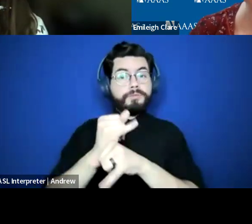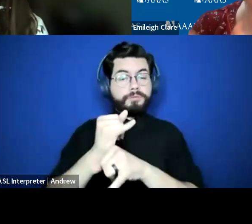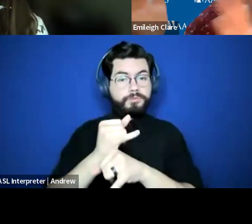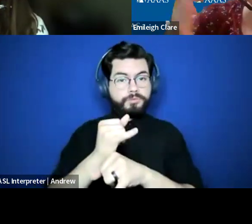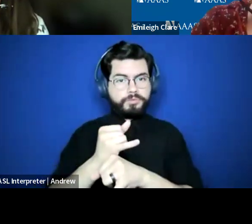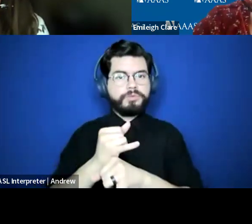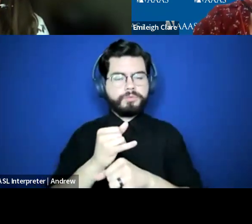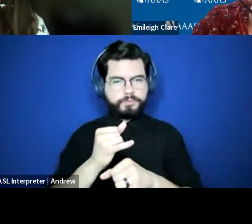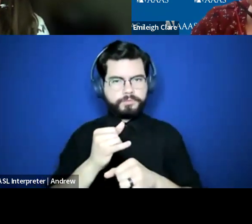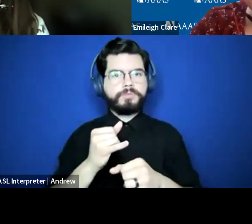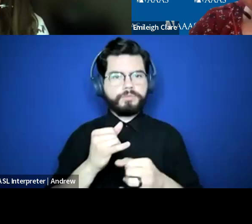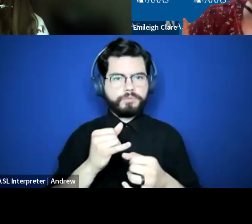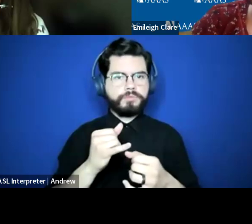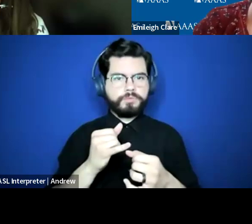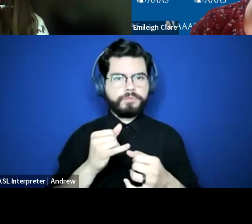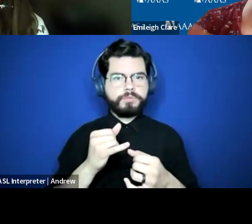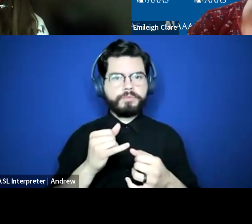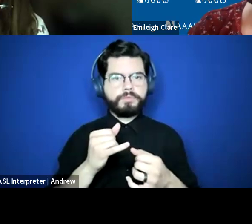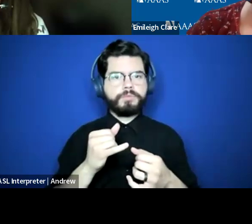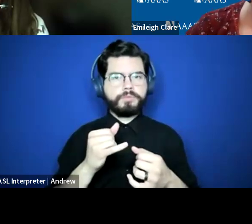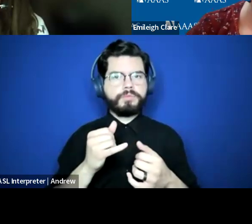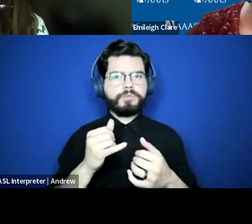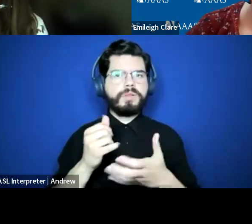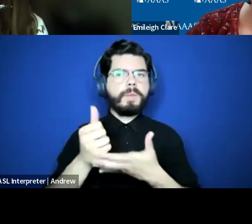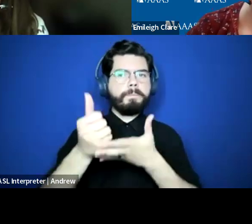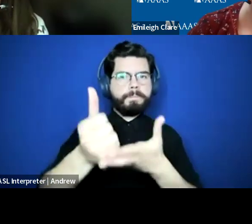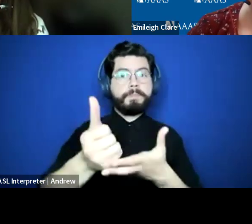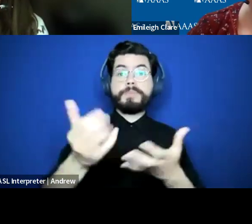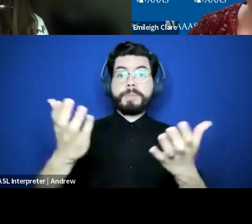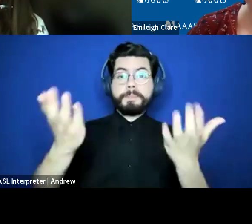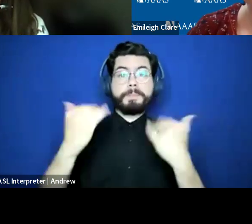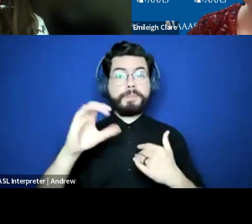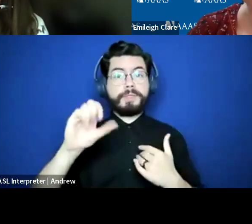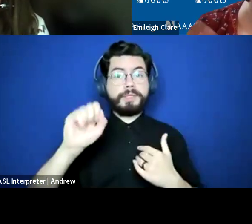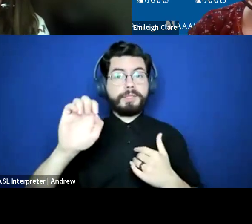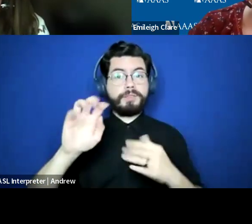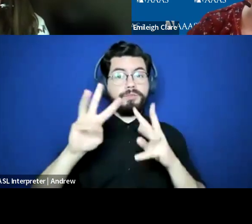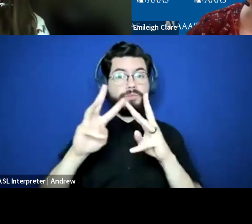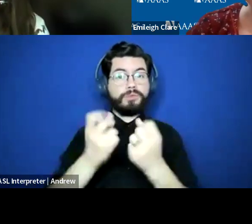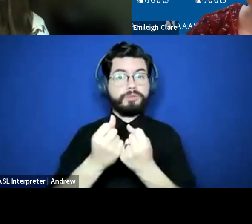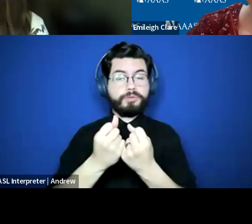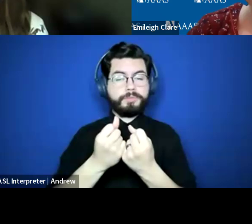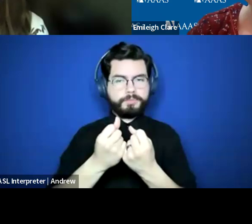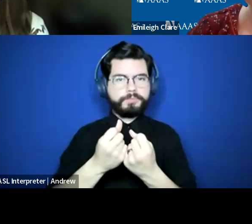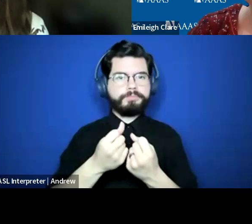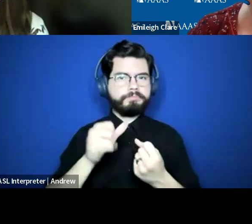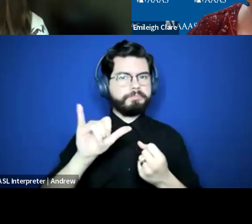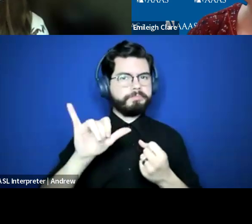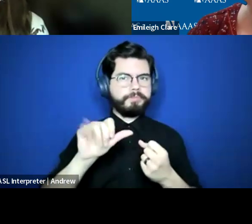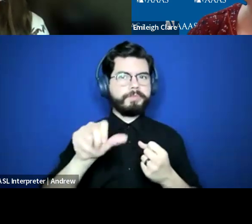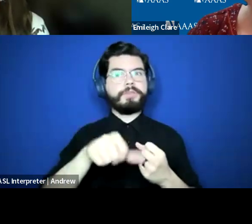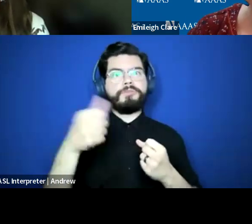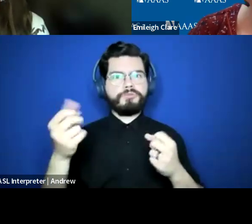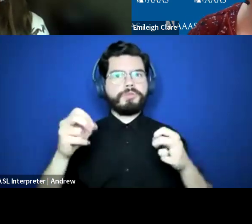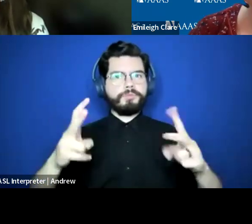that institution to help them come to the case workshop. So you can learn more about that on our website. I think that's a really great, another opportunity for